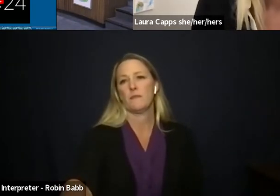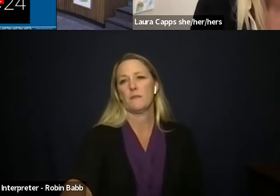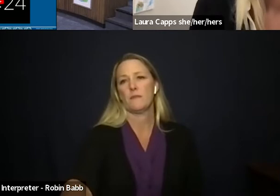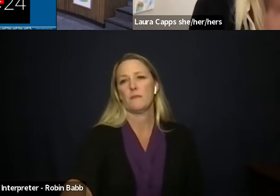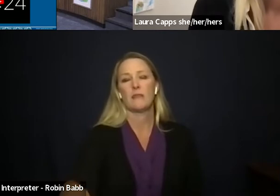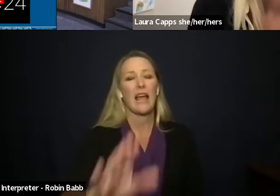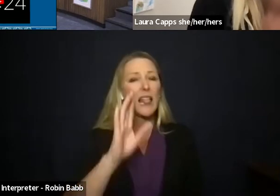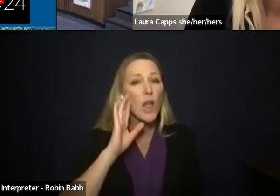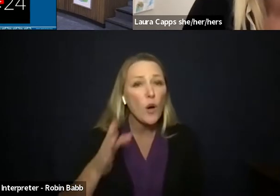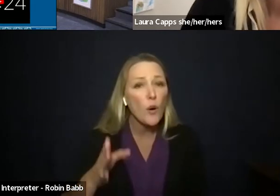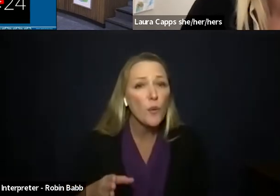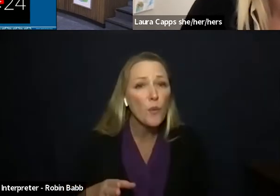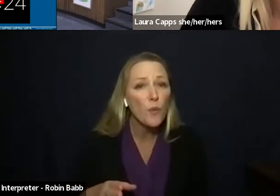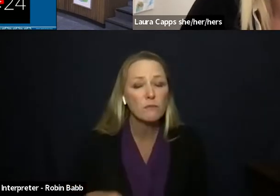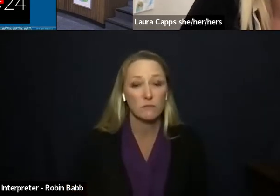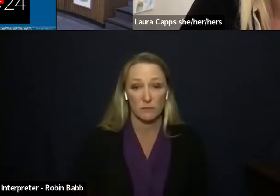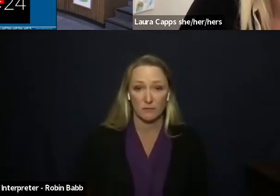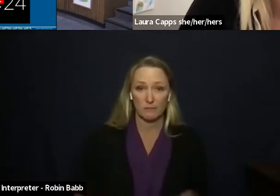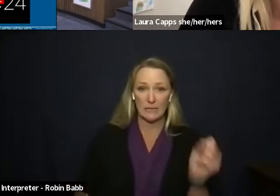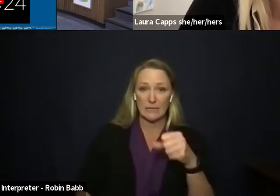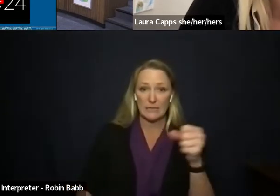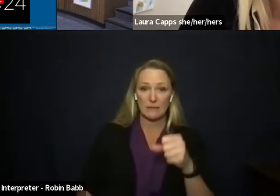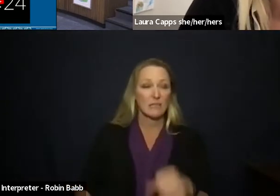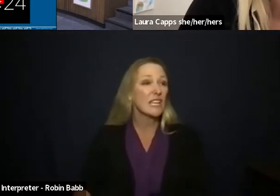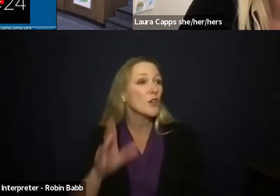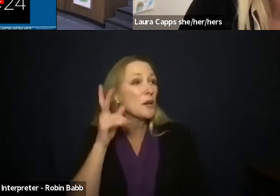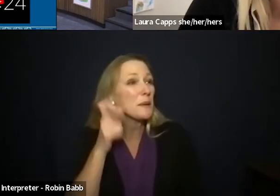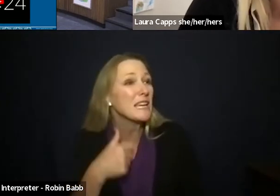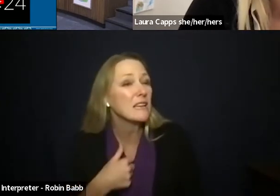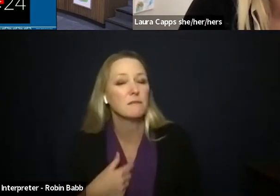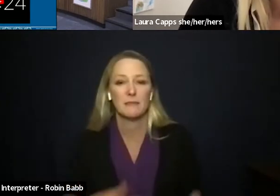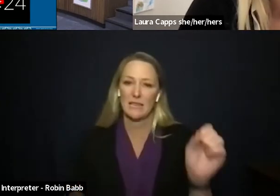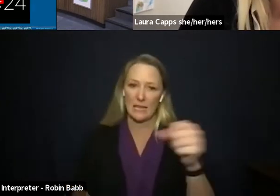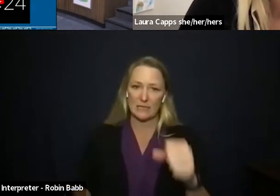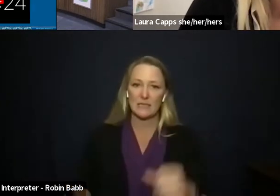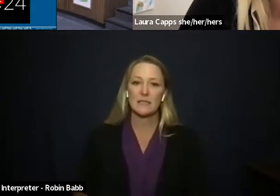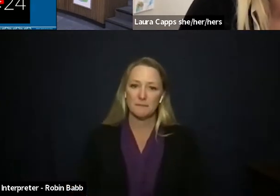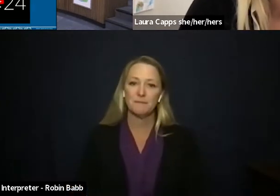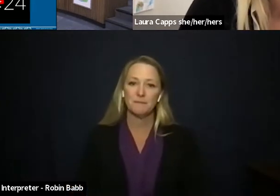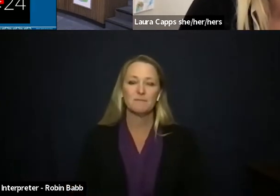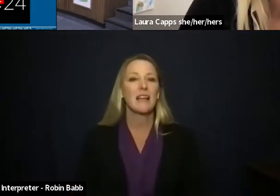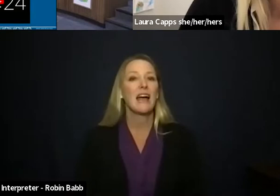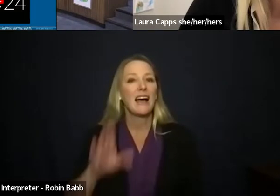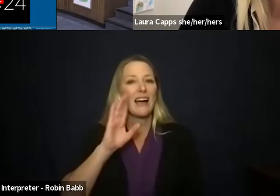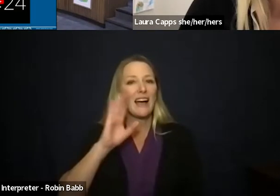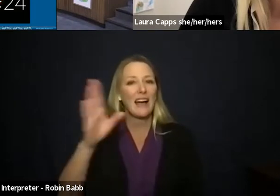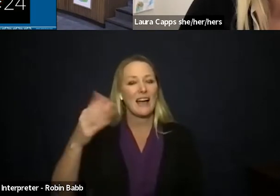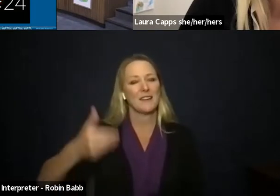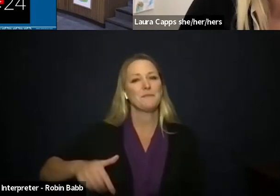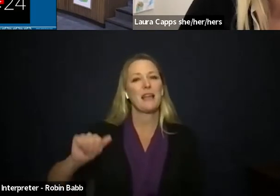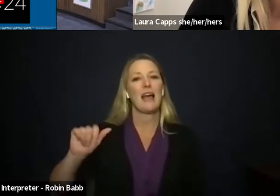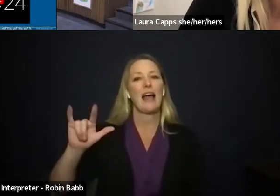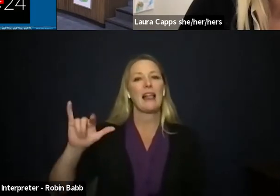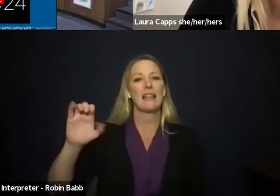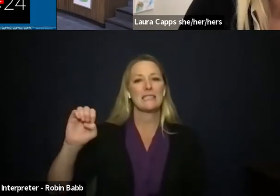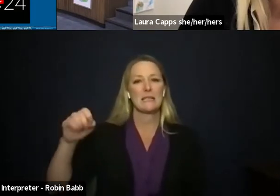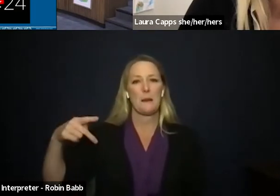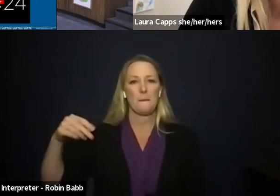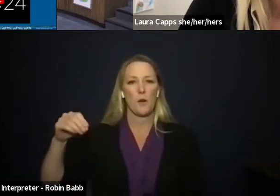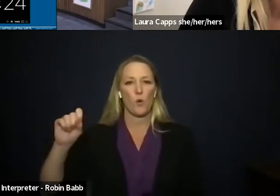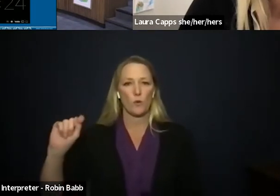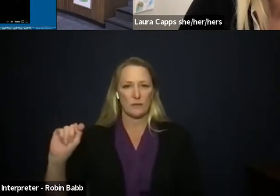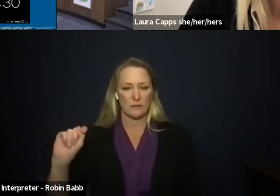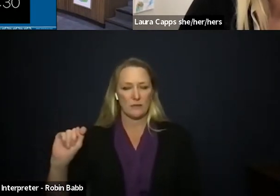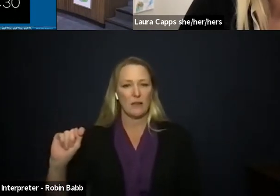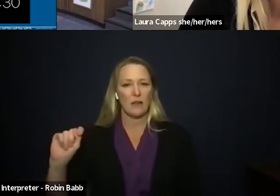hello yes can you hear me yes go ahead hi my name is alice post and